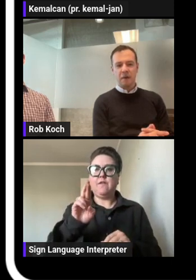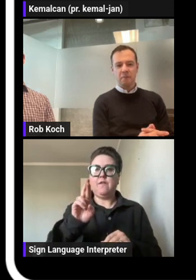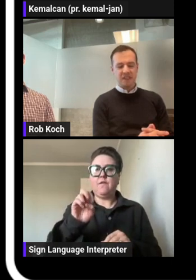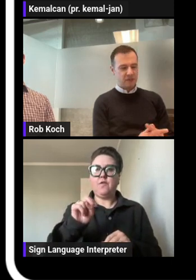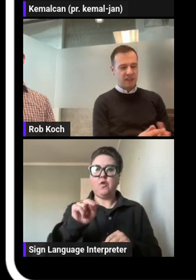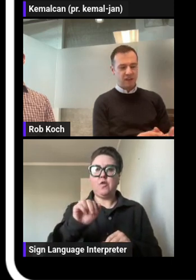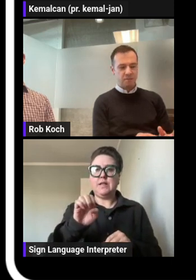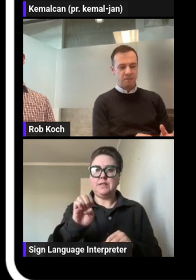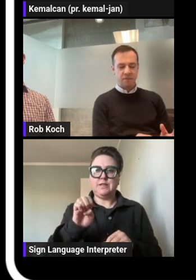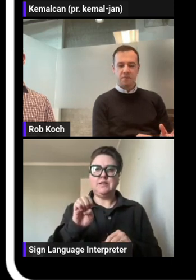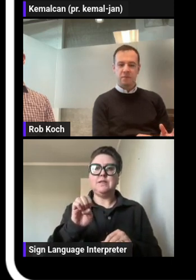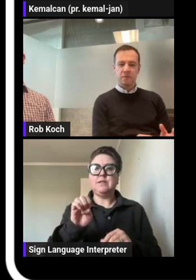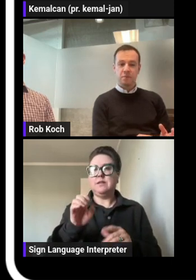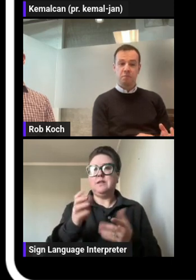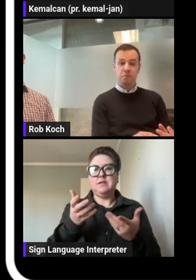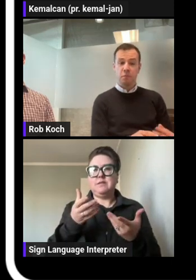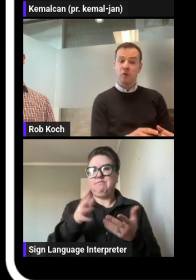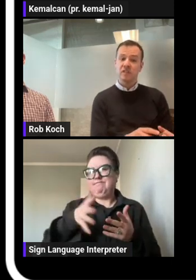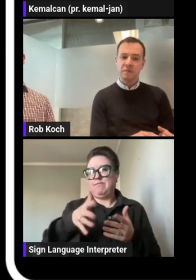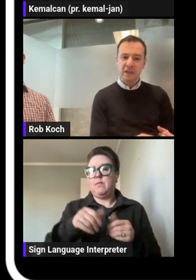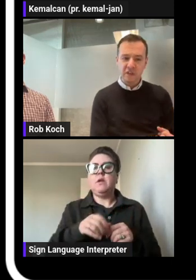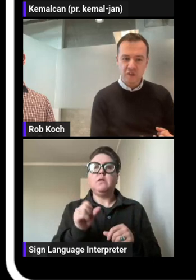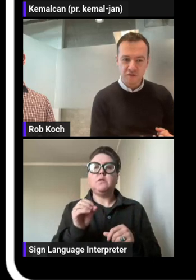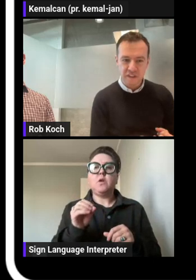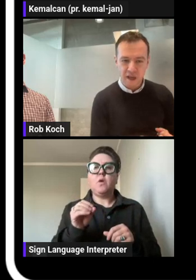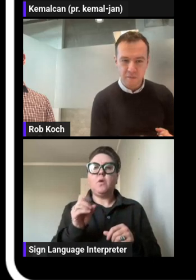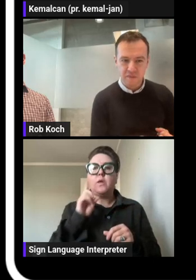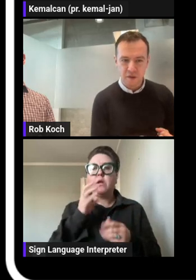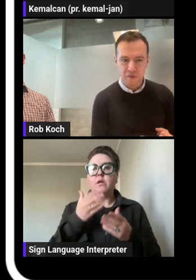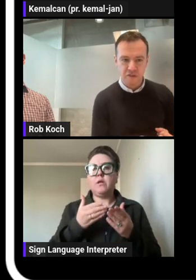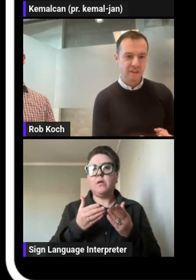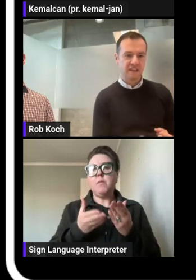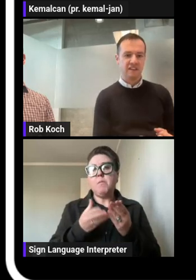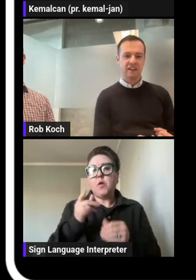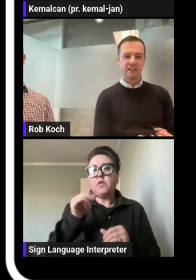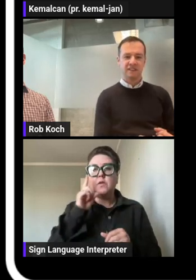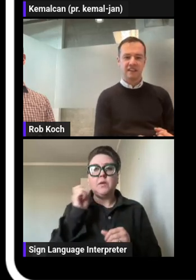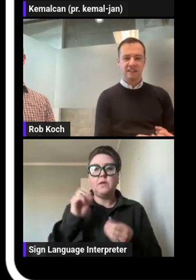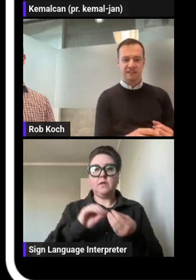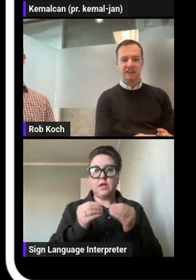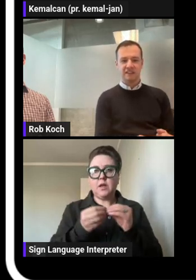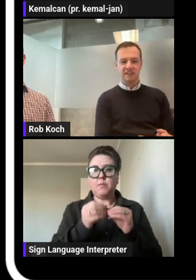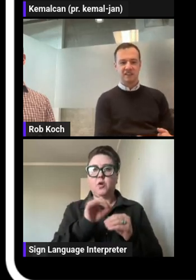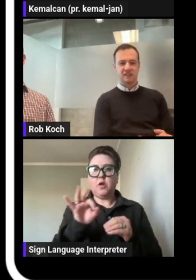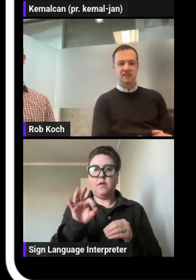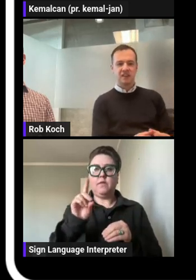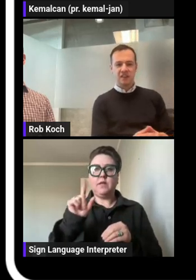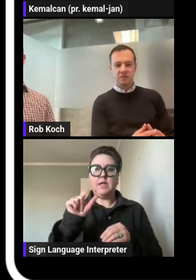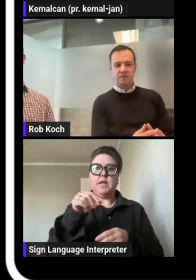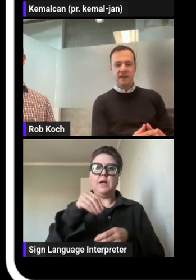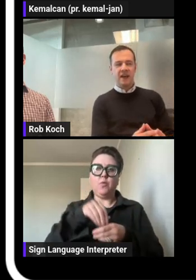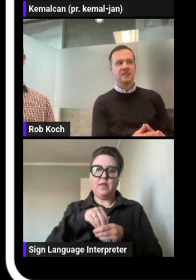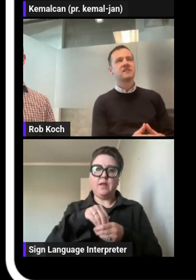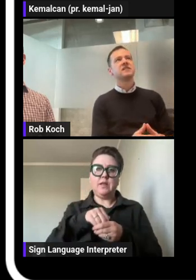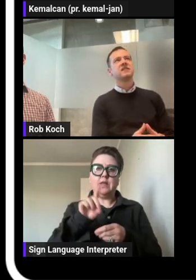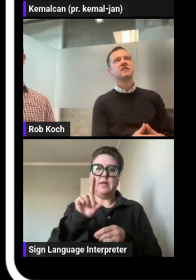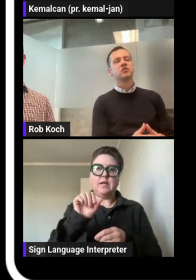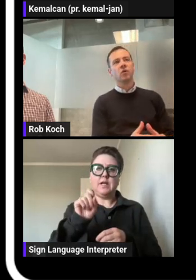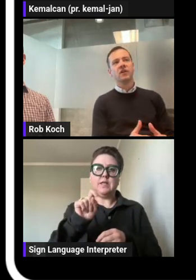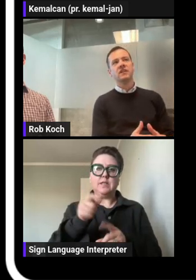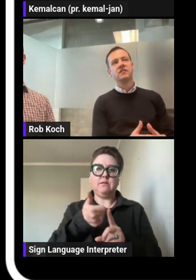thought that must be mostly because of the number of data in the data sets. We